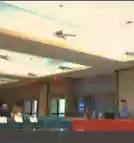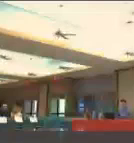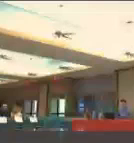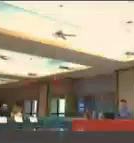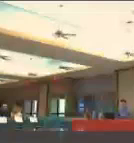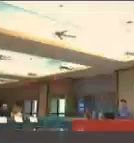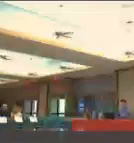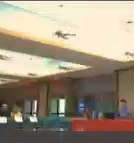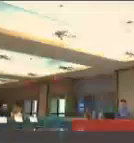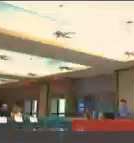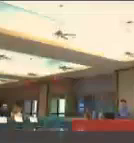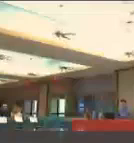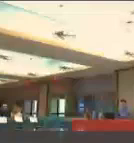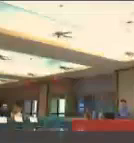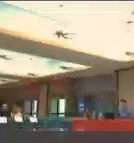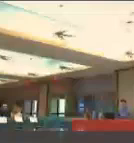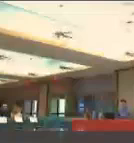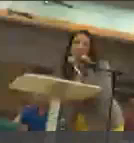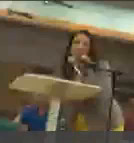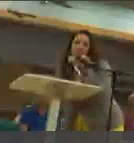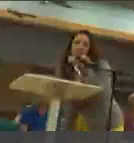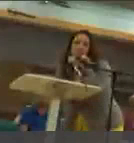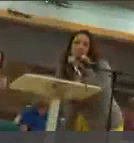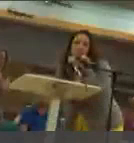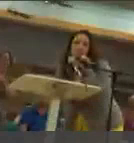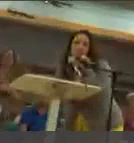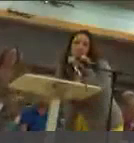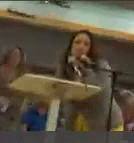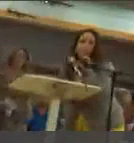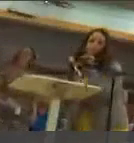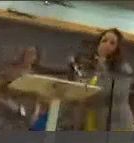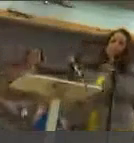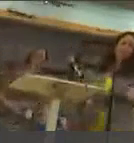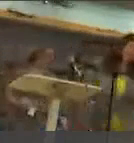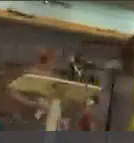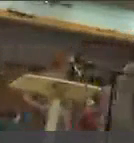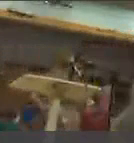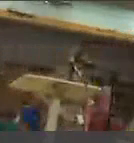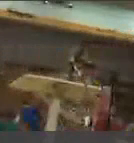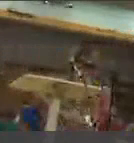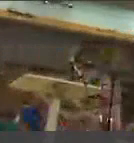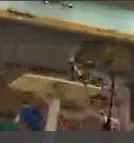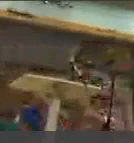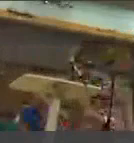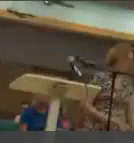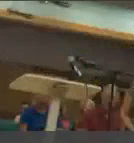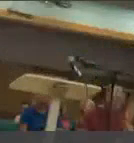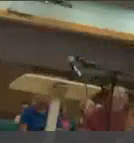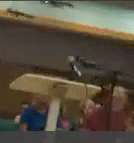Okay, if Yuma can hear us, can Yuma start next? Good afternoon, Madam Chair and Commissioners. Can you hear me?